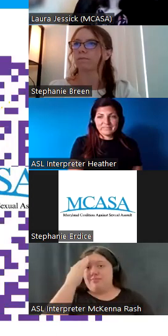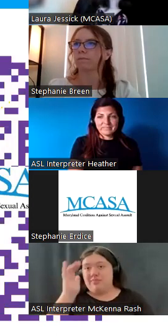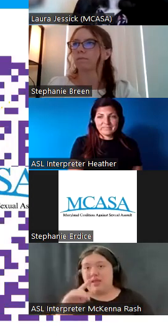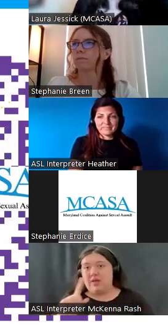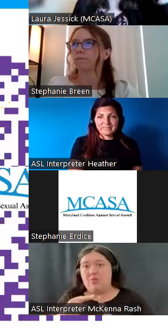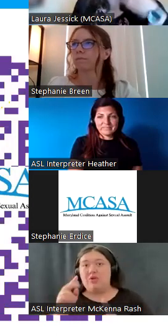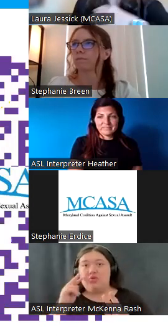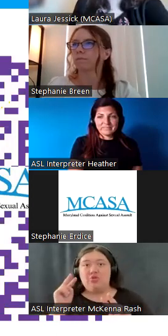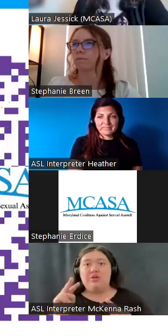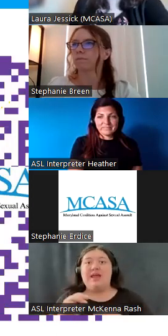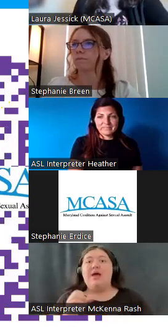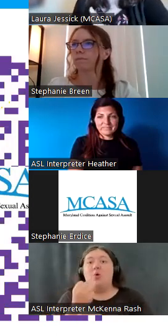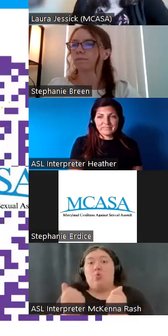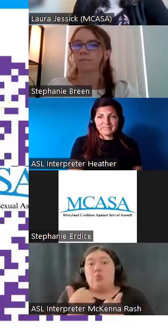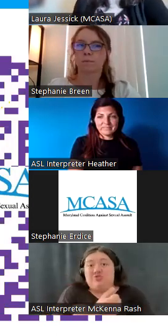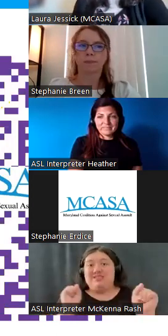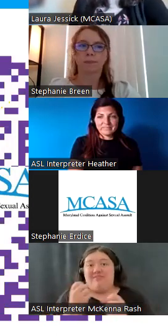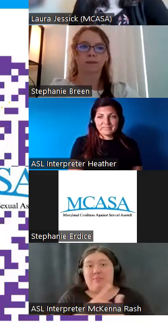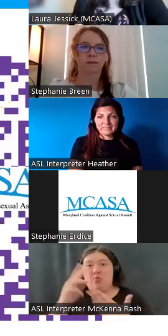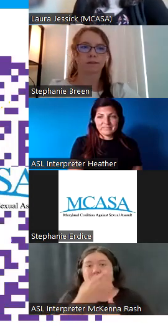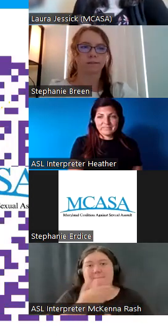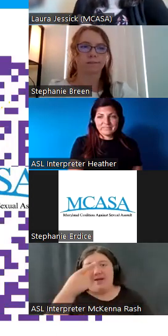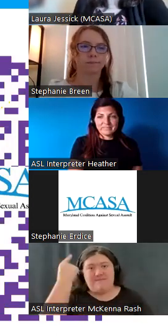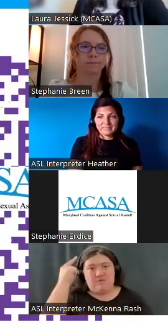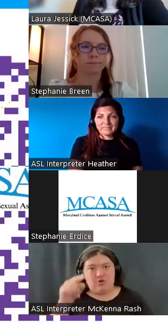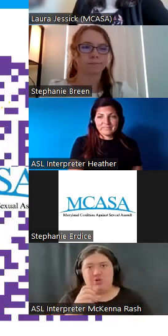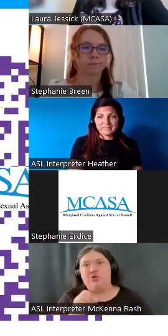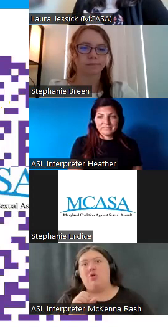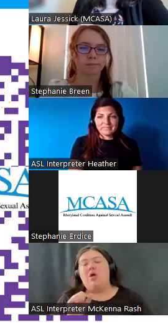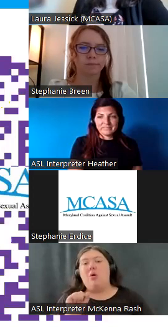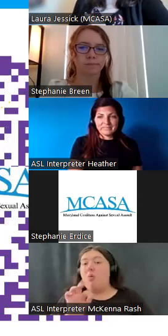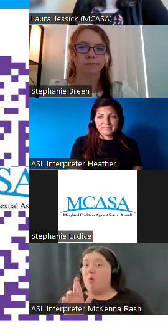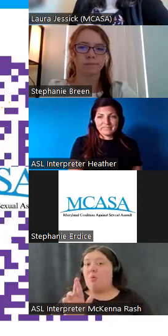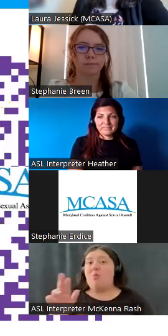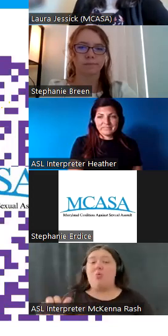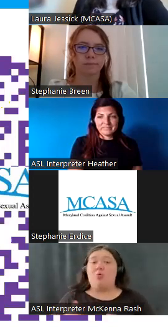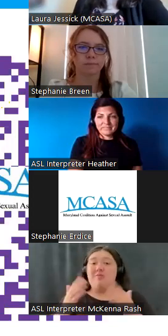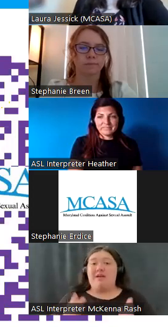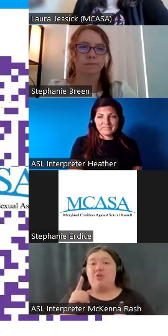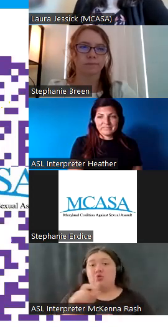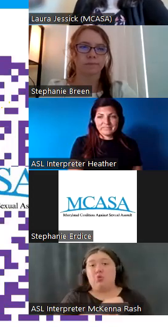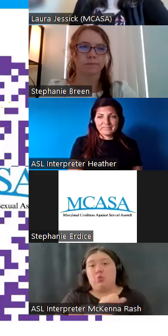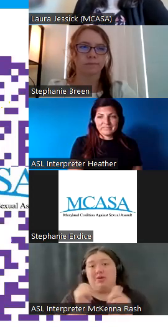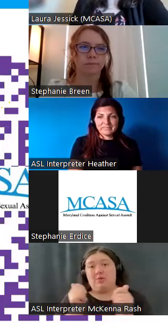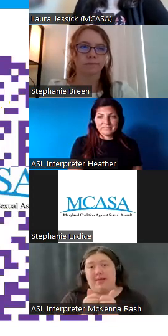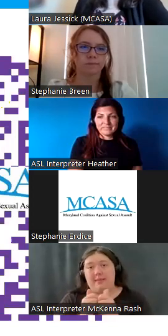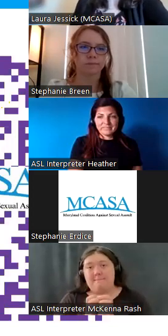what SAFE program may be best for your circumstances or a survivor you may be working with.